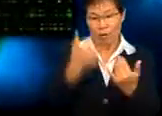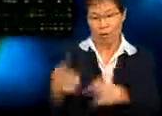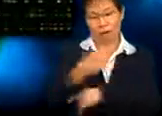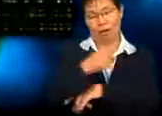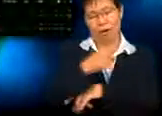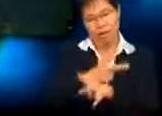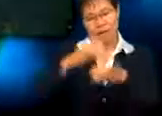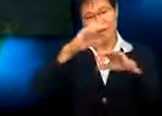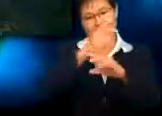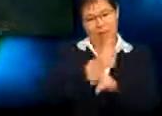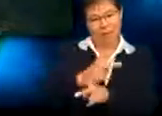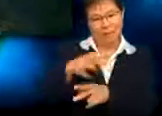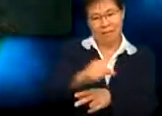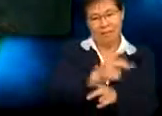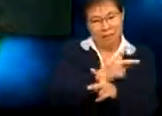care.